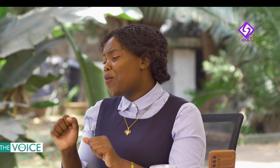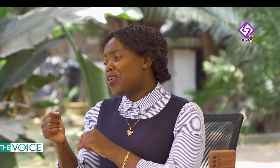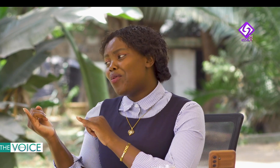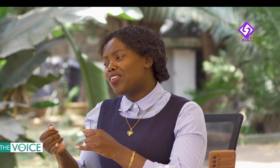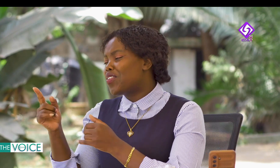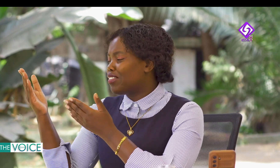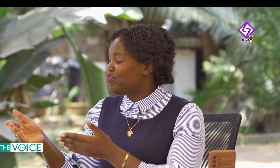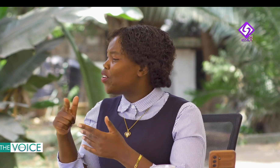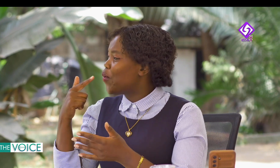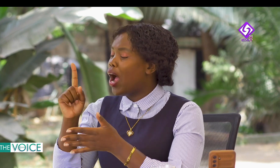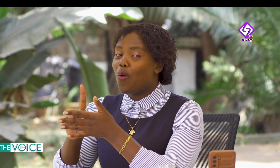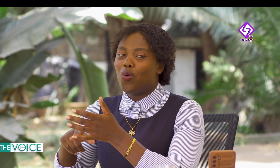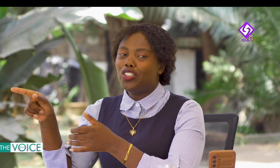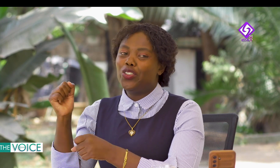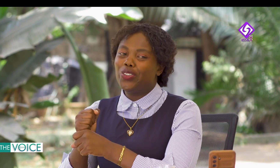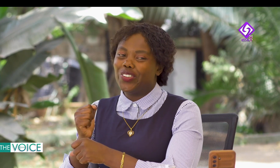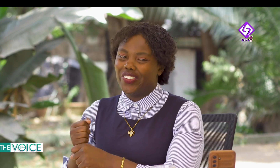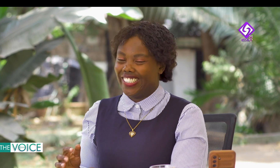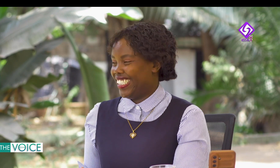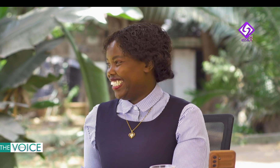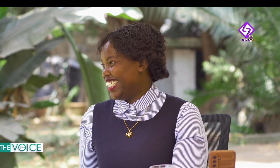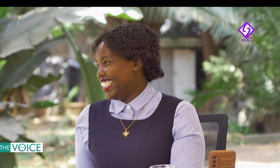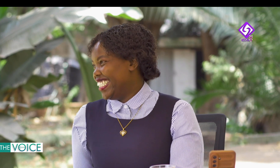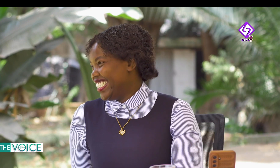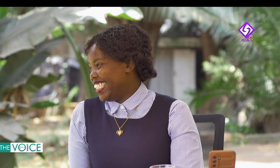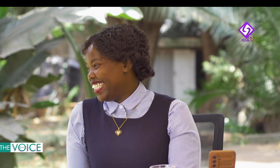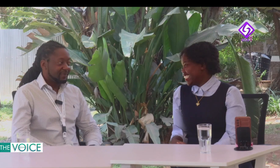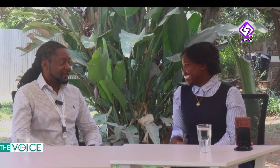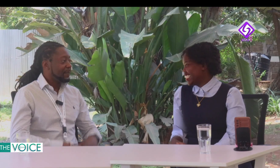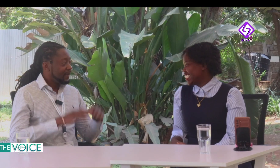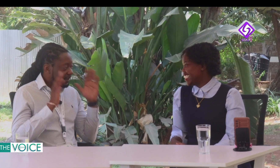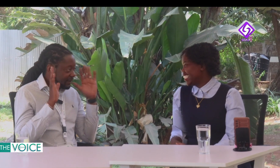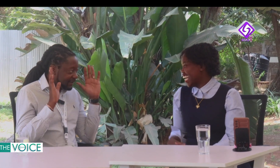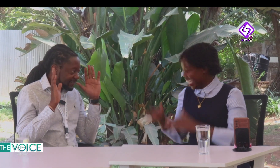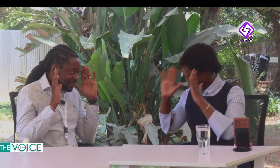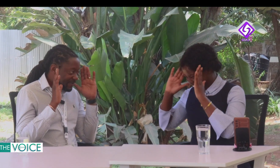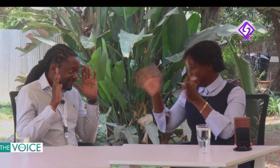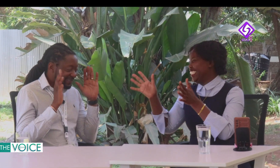welcome. Please introduce yourself and tell us what you do.